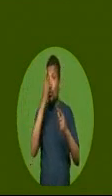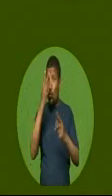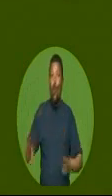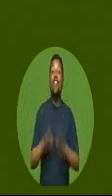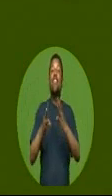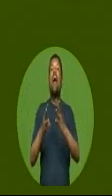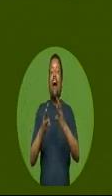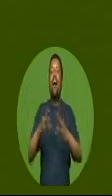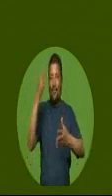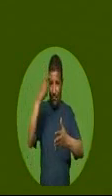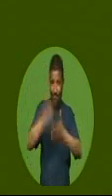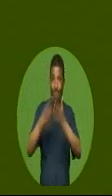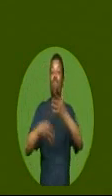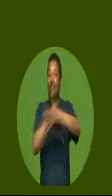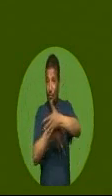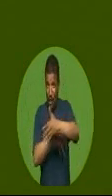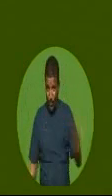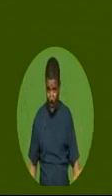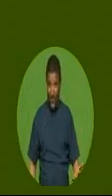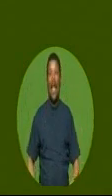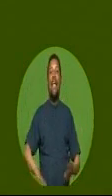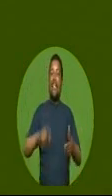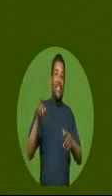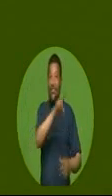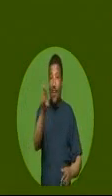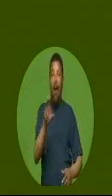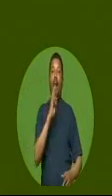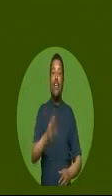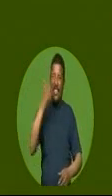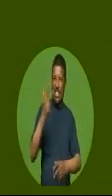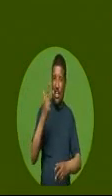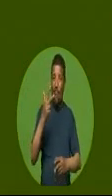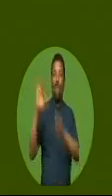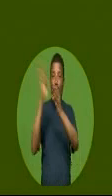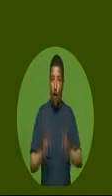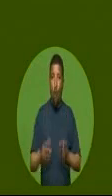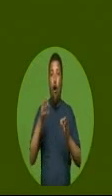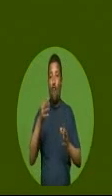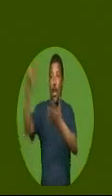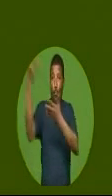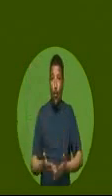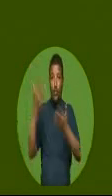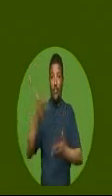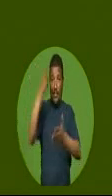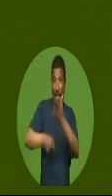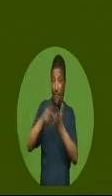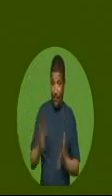revenue. There are 3 forms of import tariffs. These